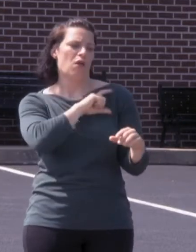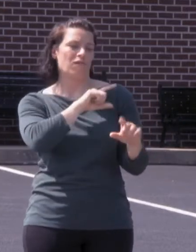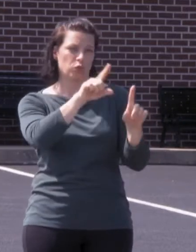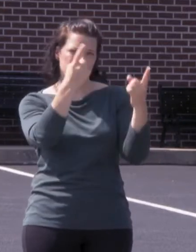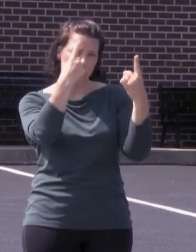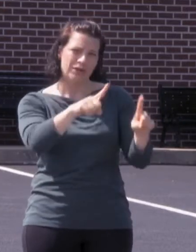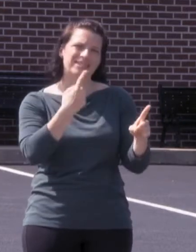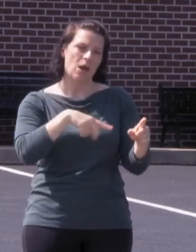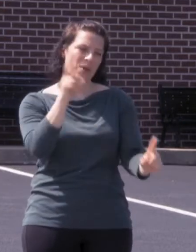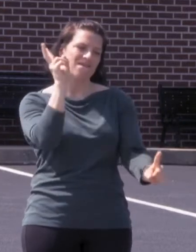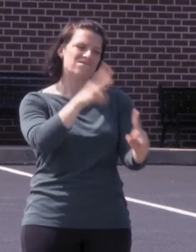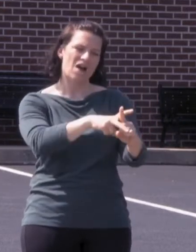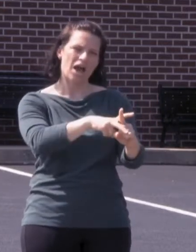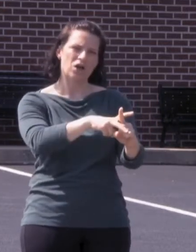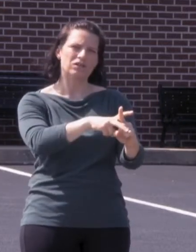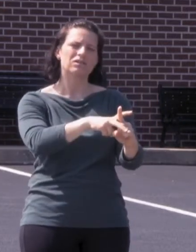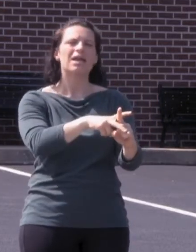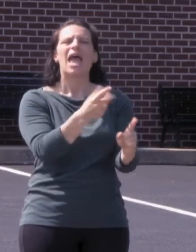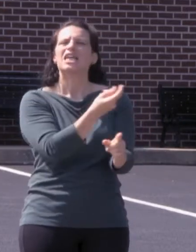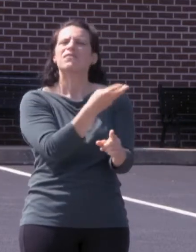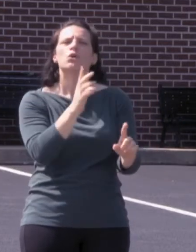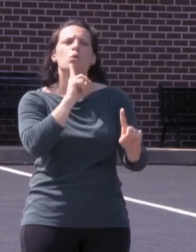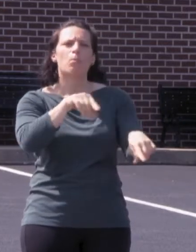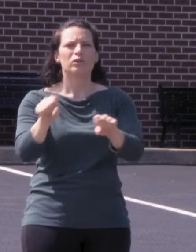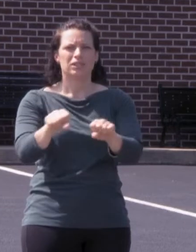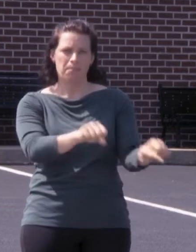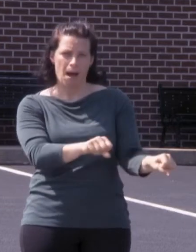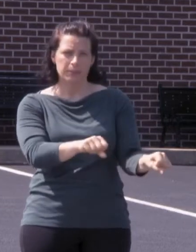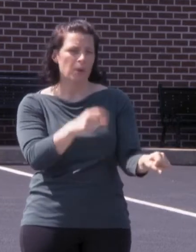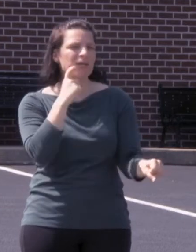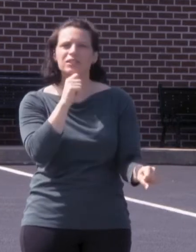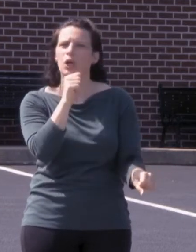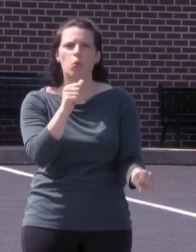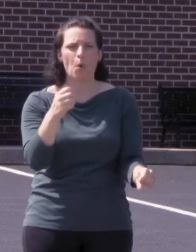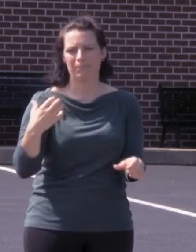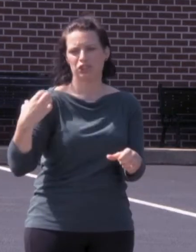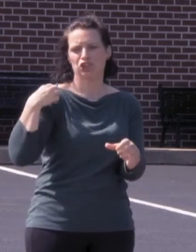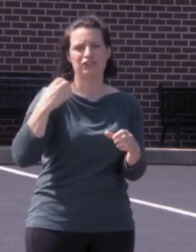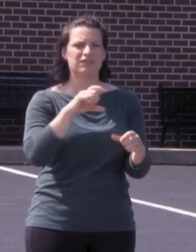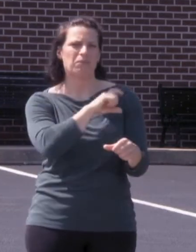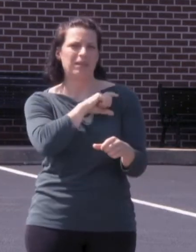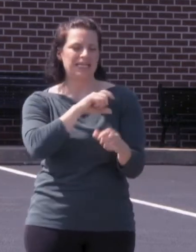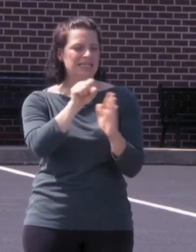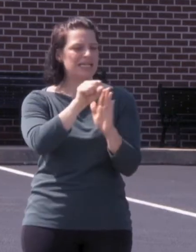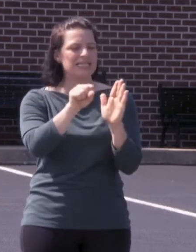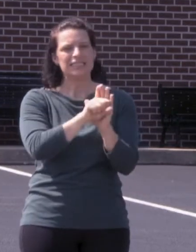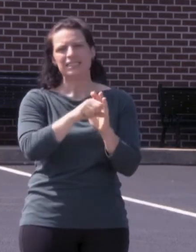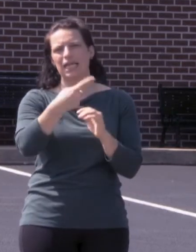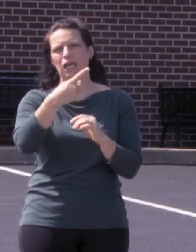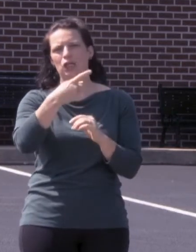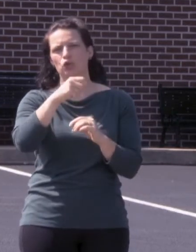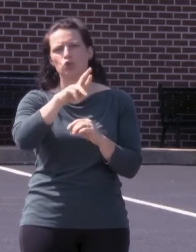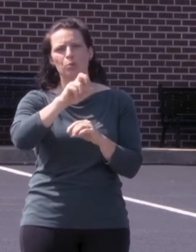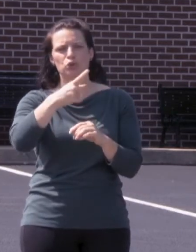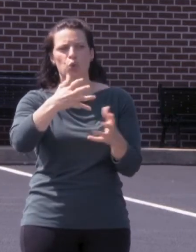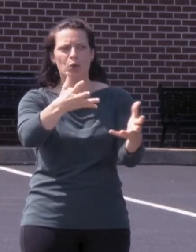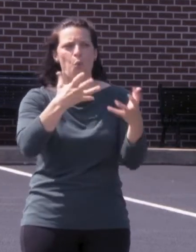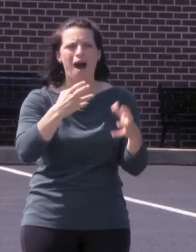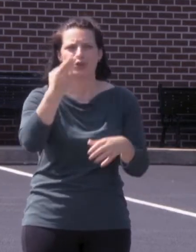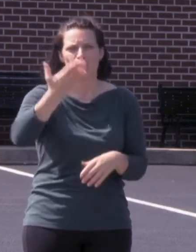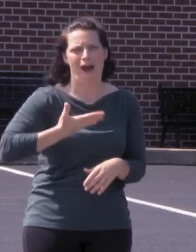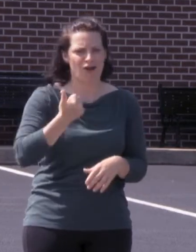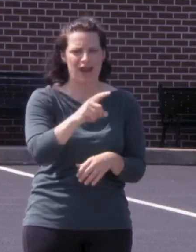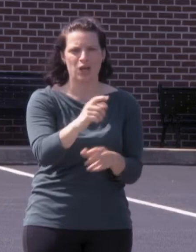that we file as few hiring reports as possible, because there won't be chiefs of police, state troopers, et cetera, who would want to hire